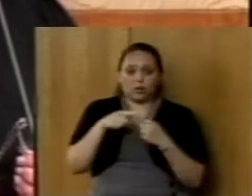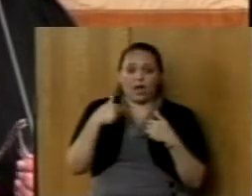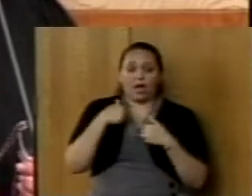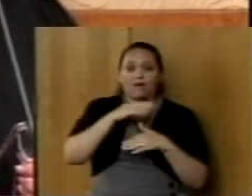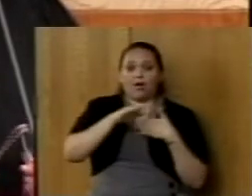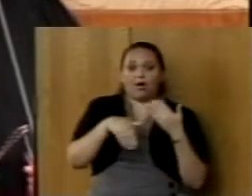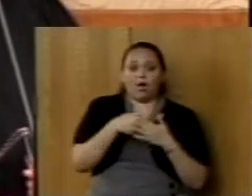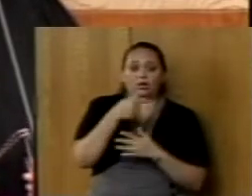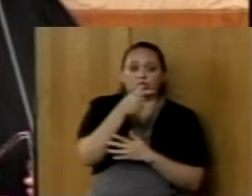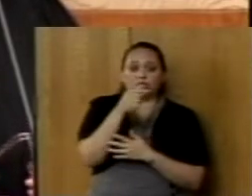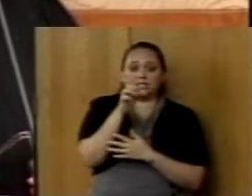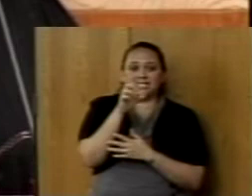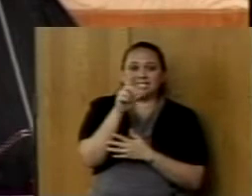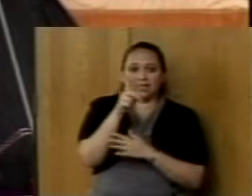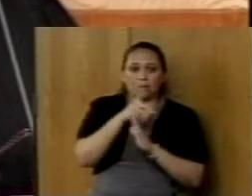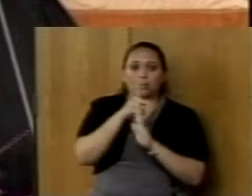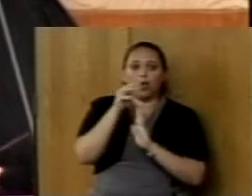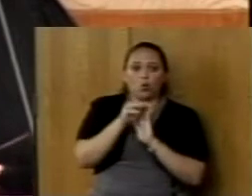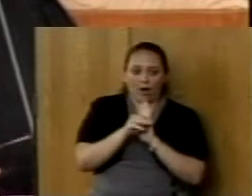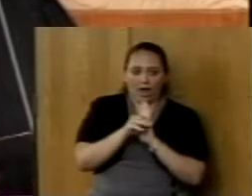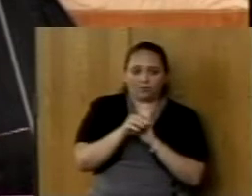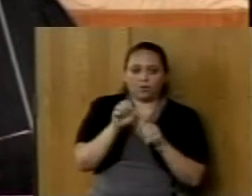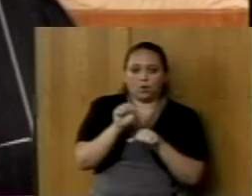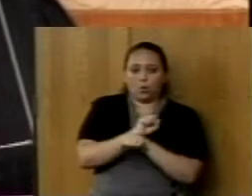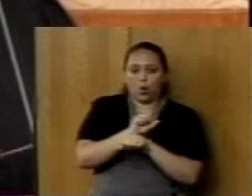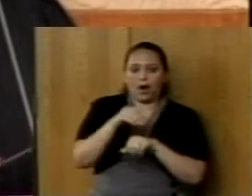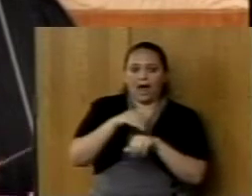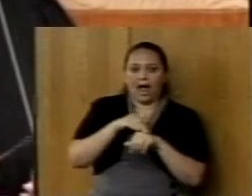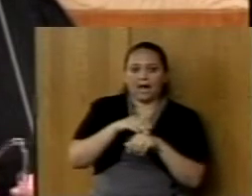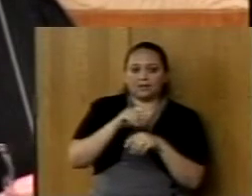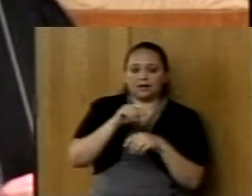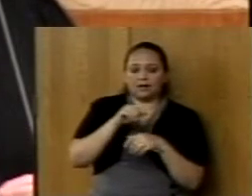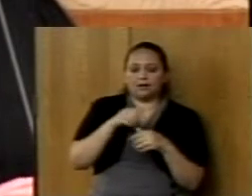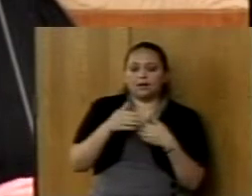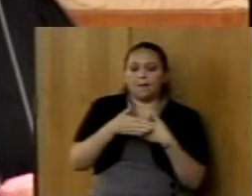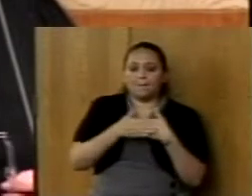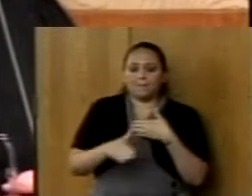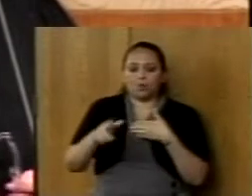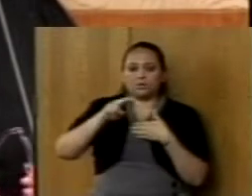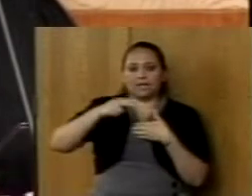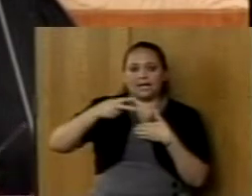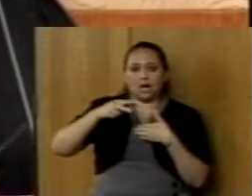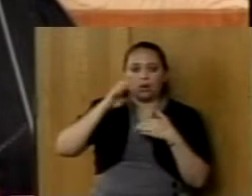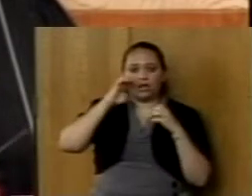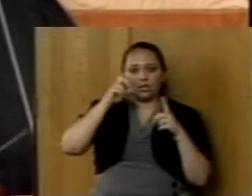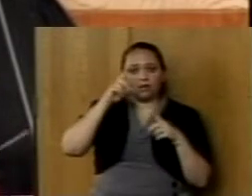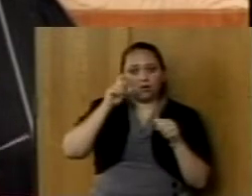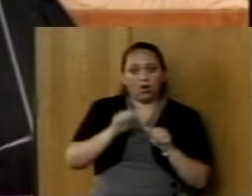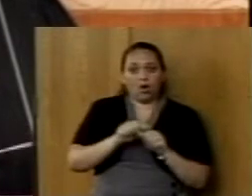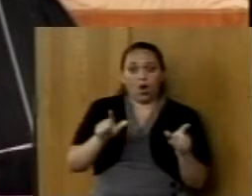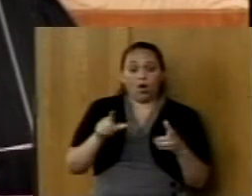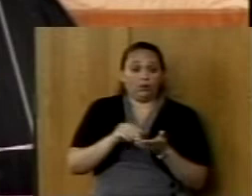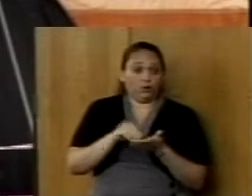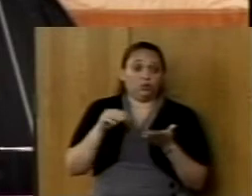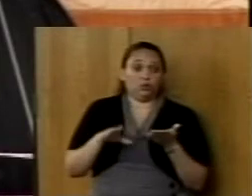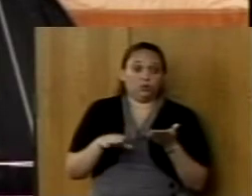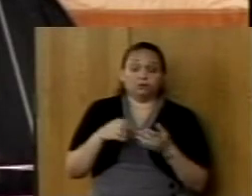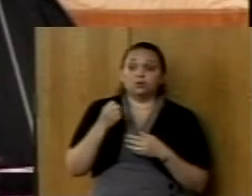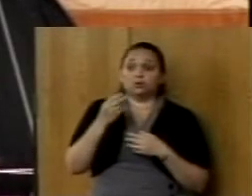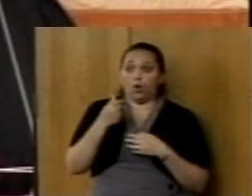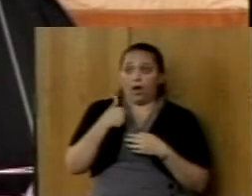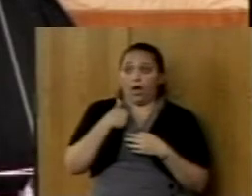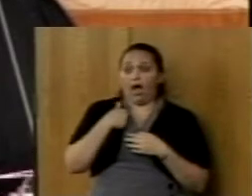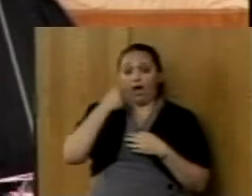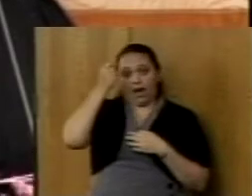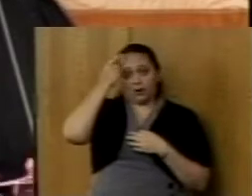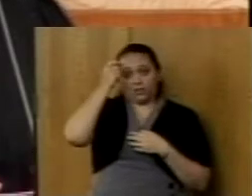GED programs work at post-secondary education for all students. And so I